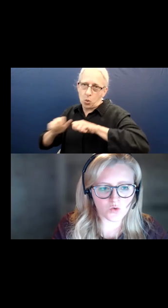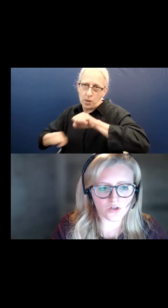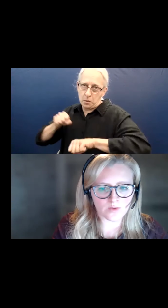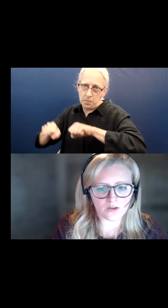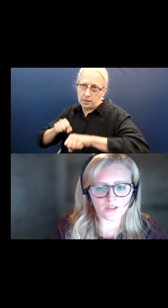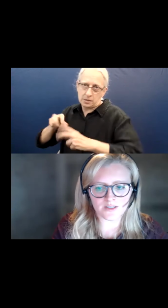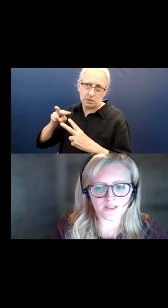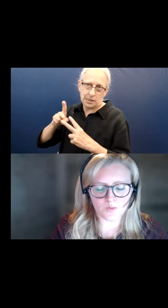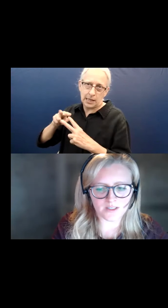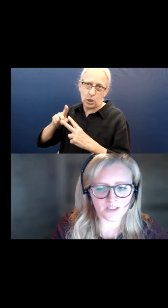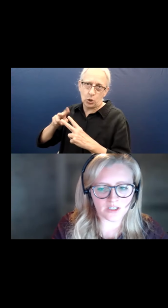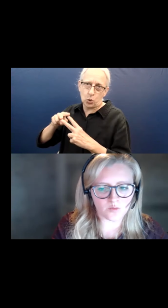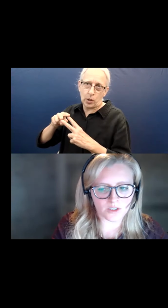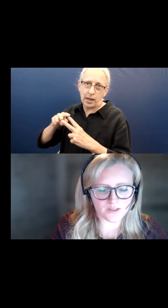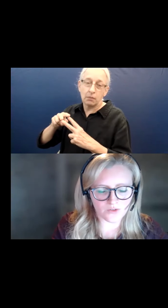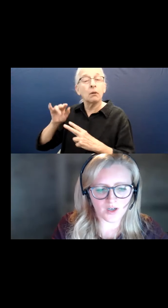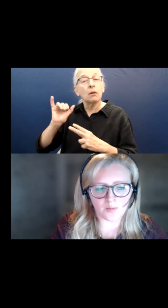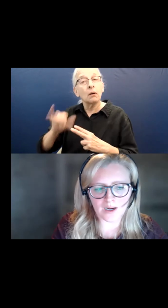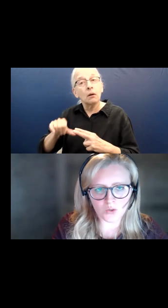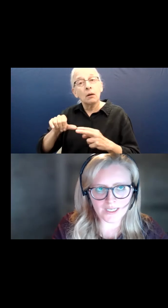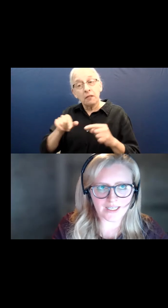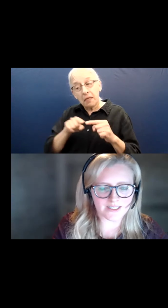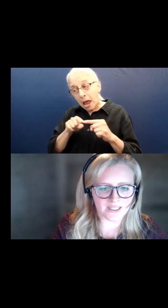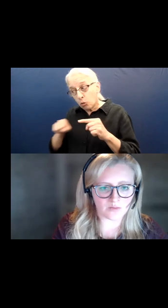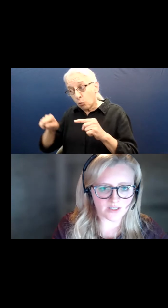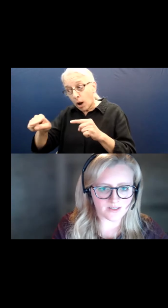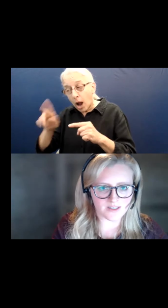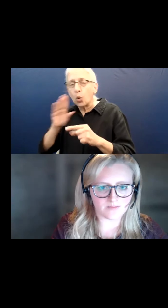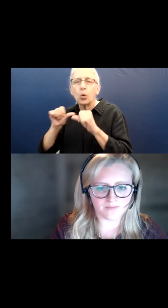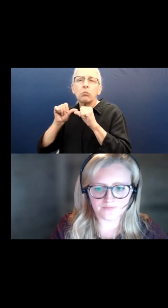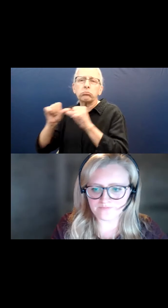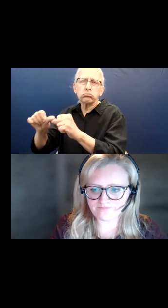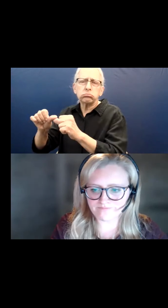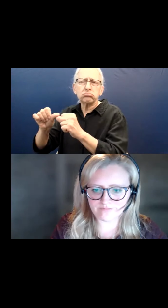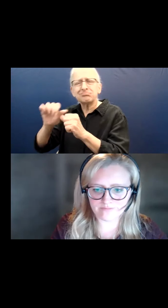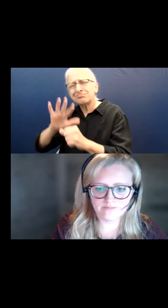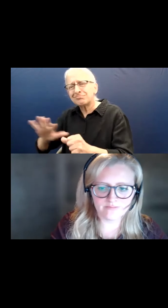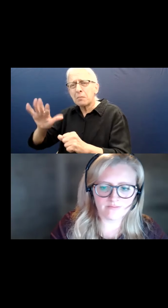This detour route is expected to be in place for about 18 months.